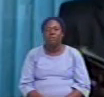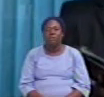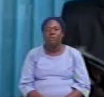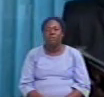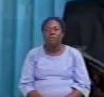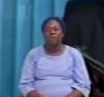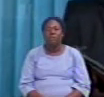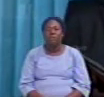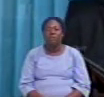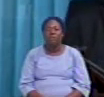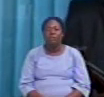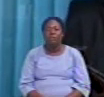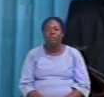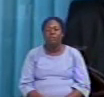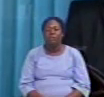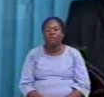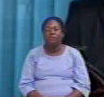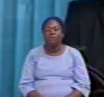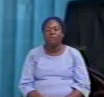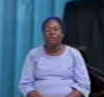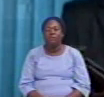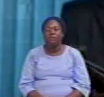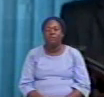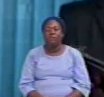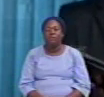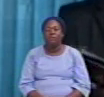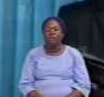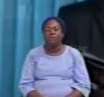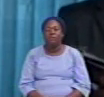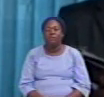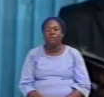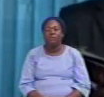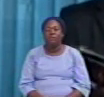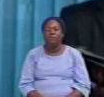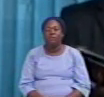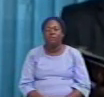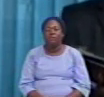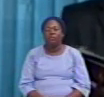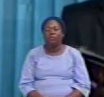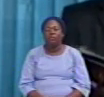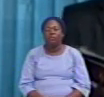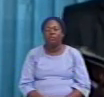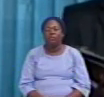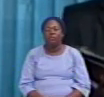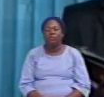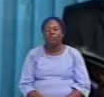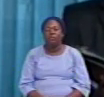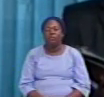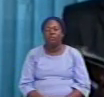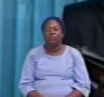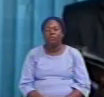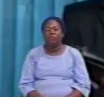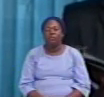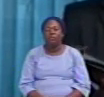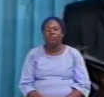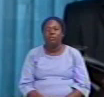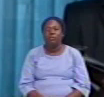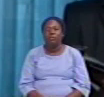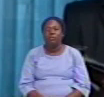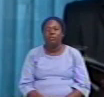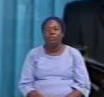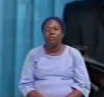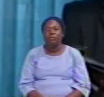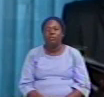feel my deepest woe, who in each sorrow bears a part that none can bear below.